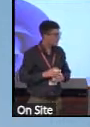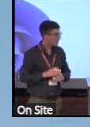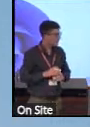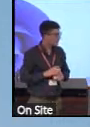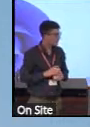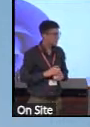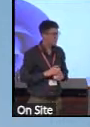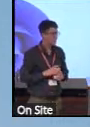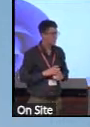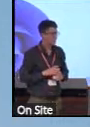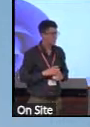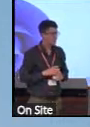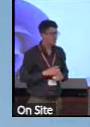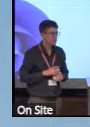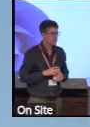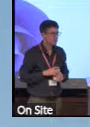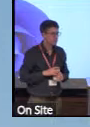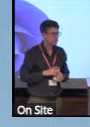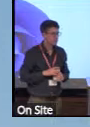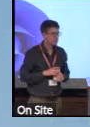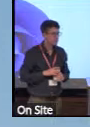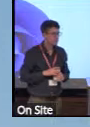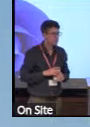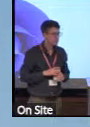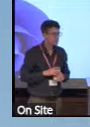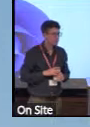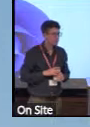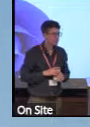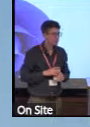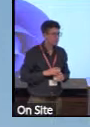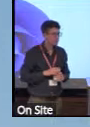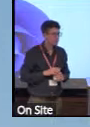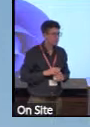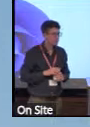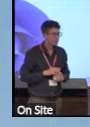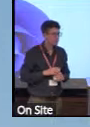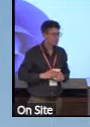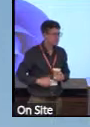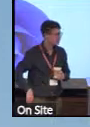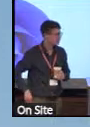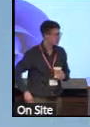At this point, Nick, if you'd like to invite you to come up too.